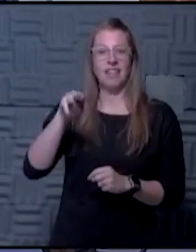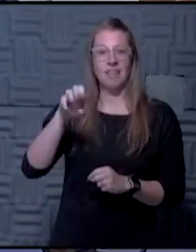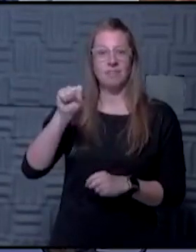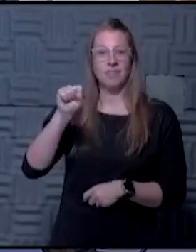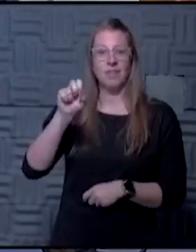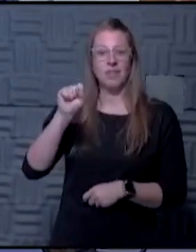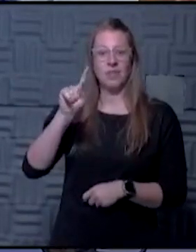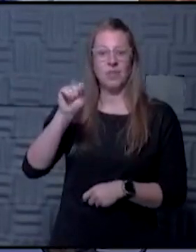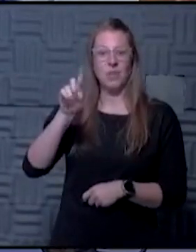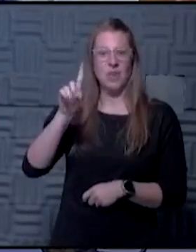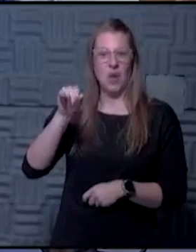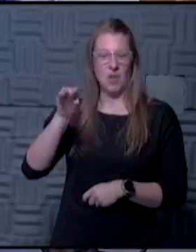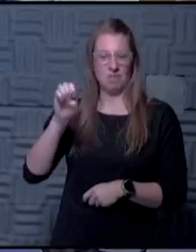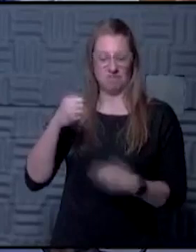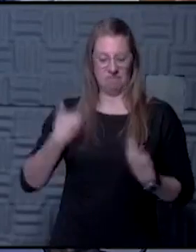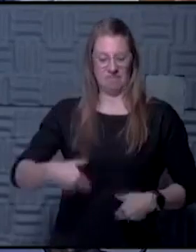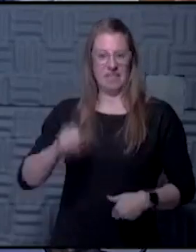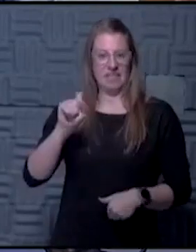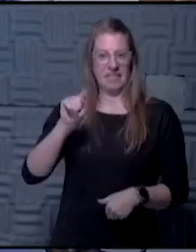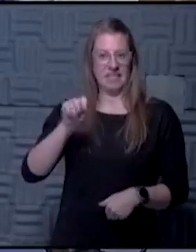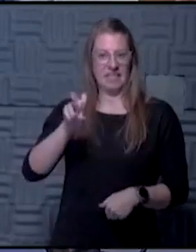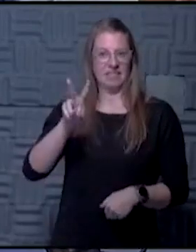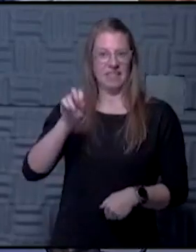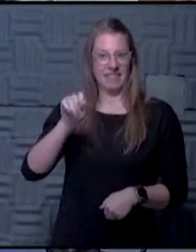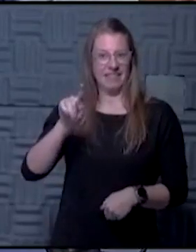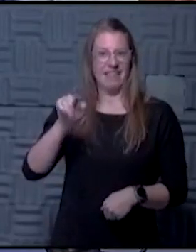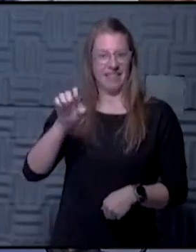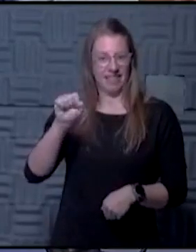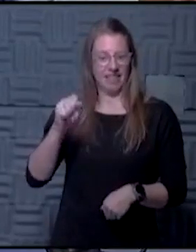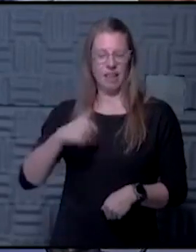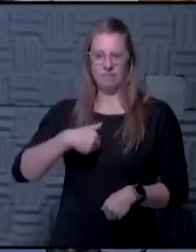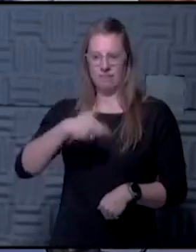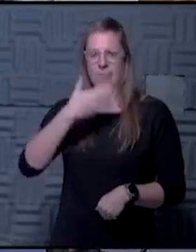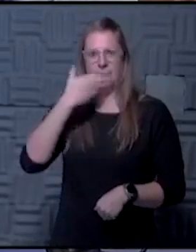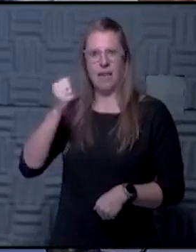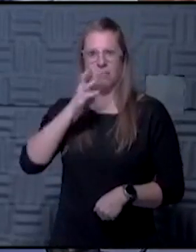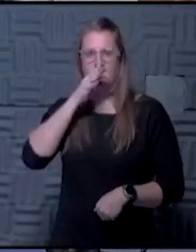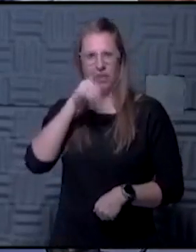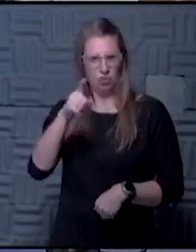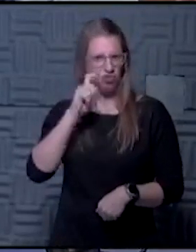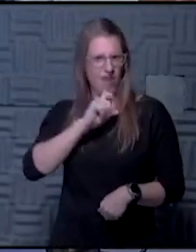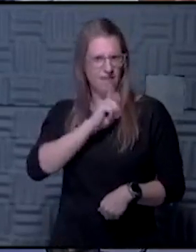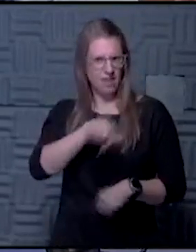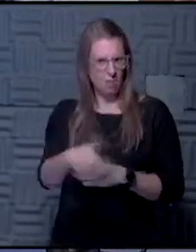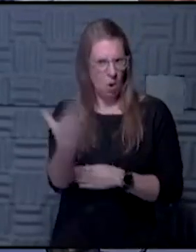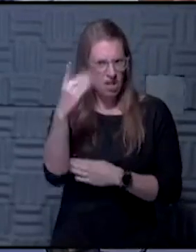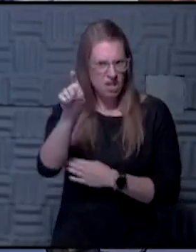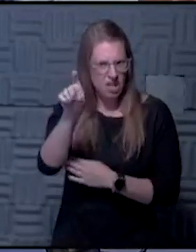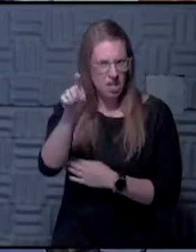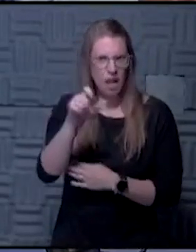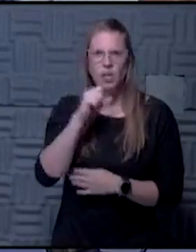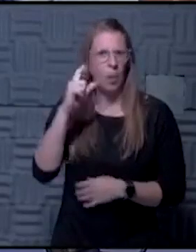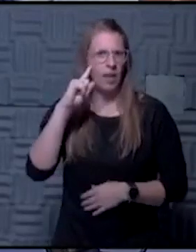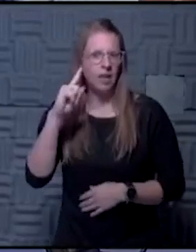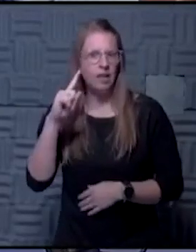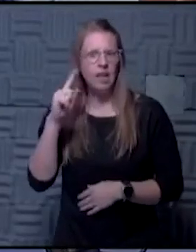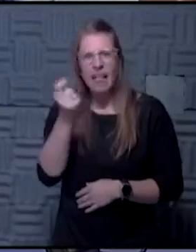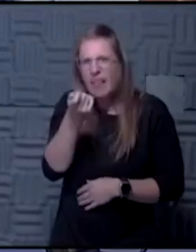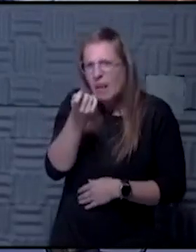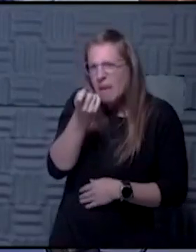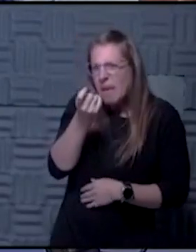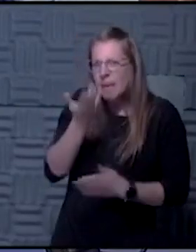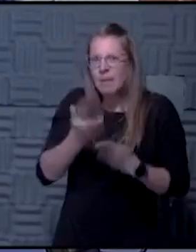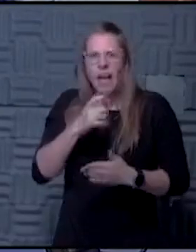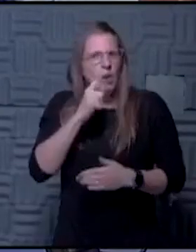at saying that than I used to be when I would stumble all the way through it, Hawk. Learning. Did you shave this morning? Maybe just a little bit. Maybe just